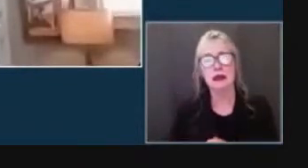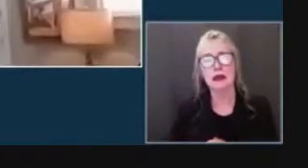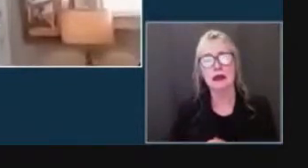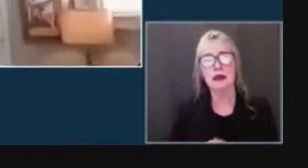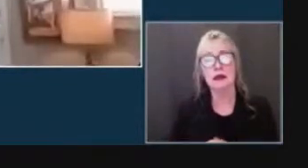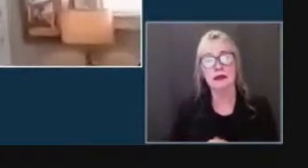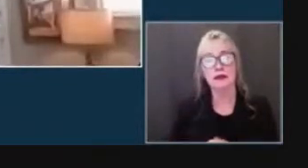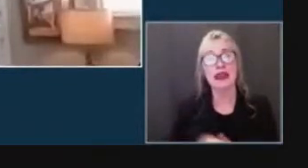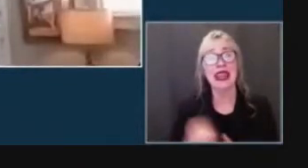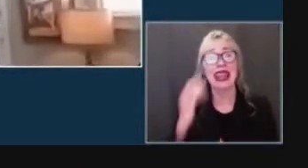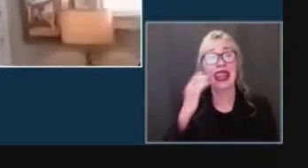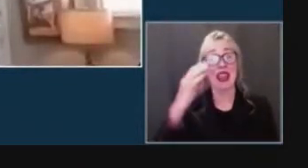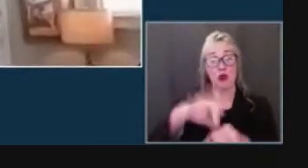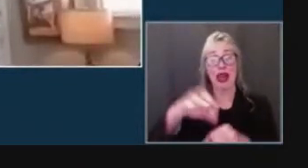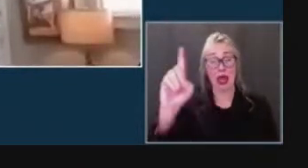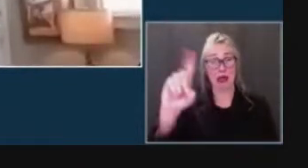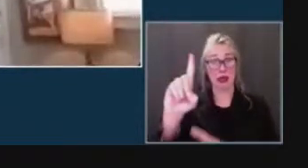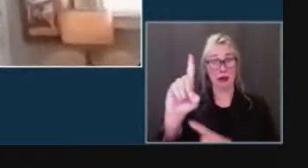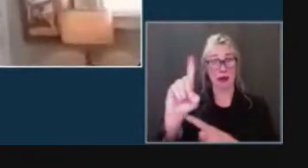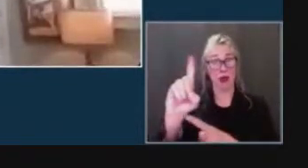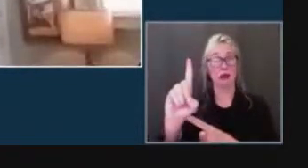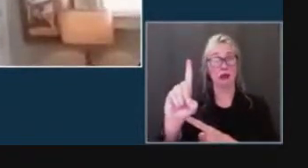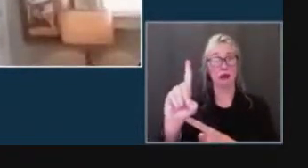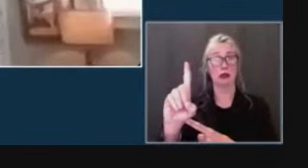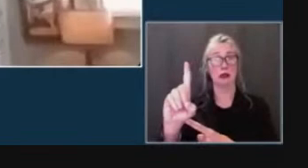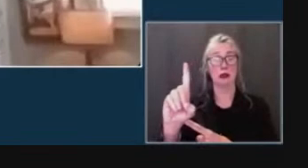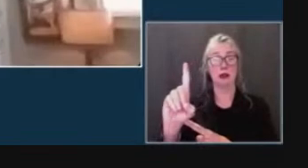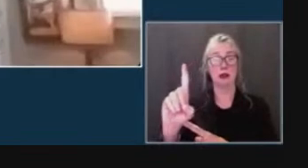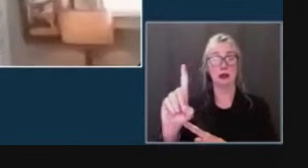we elect Democrats, we